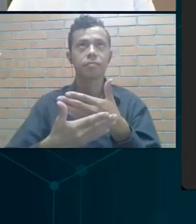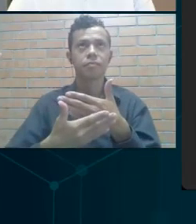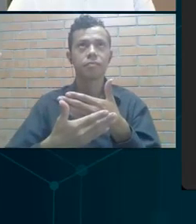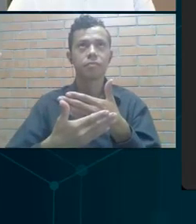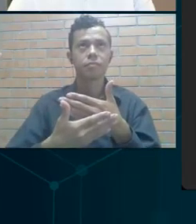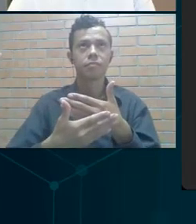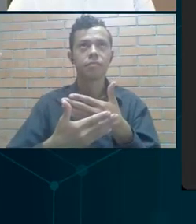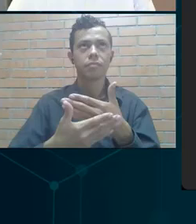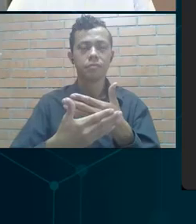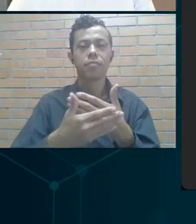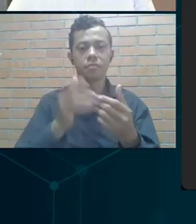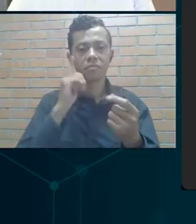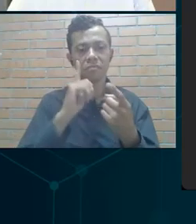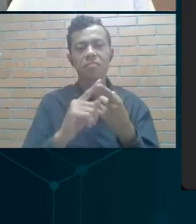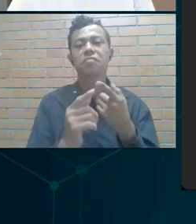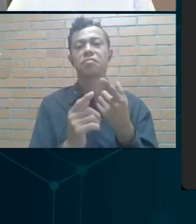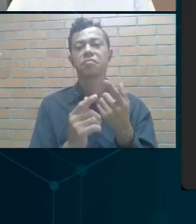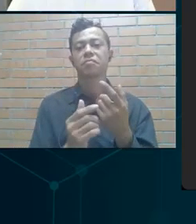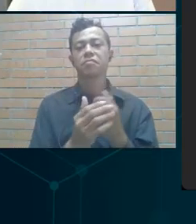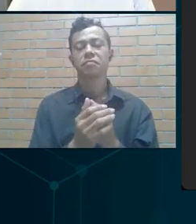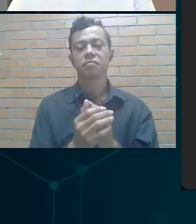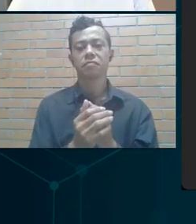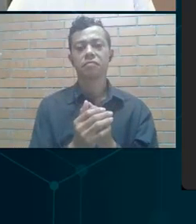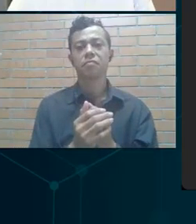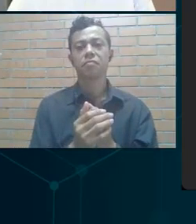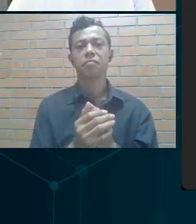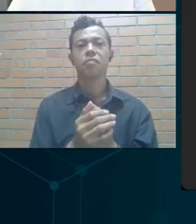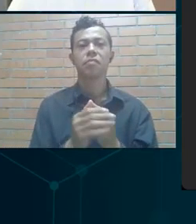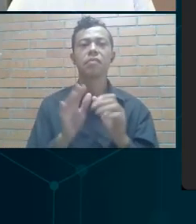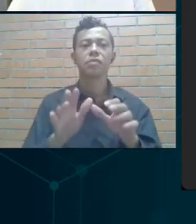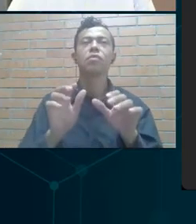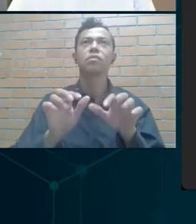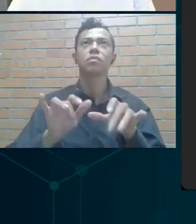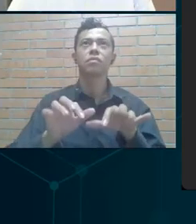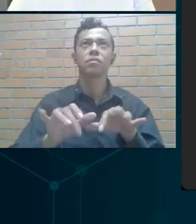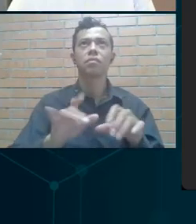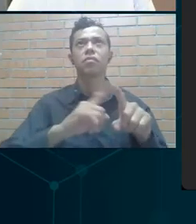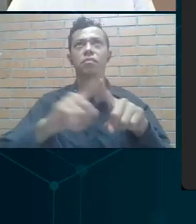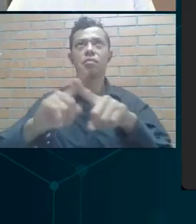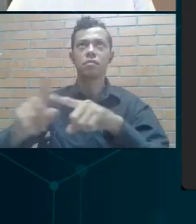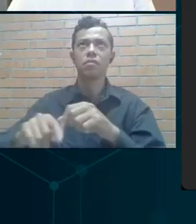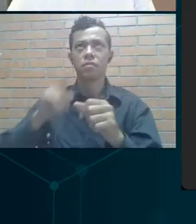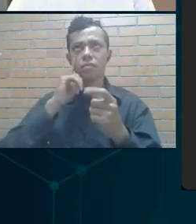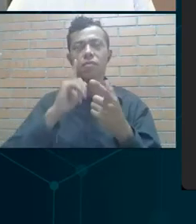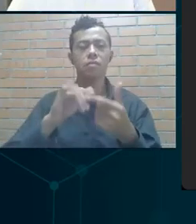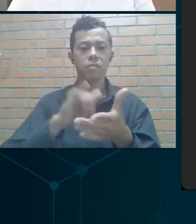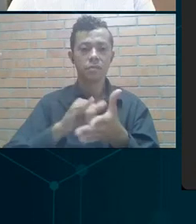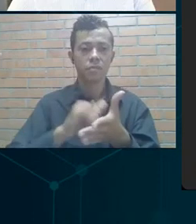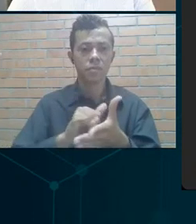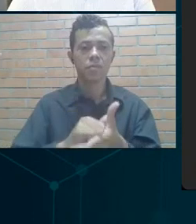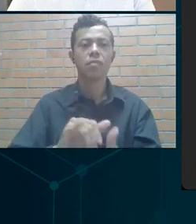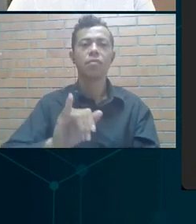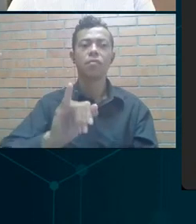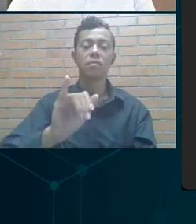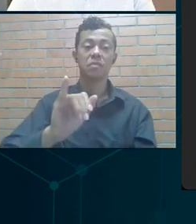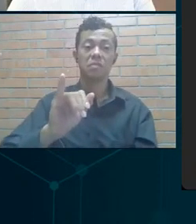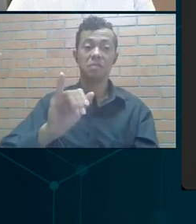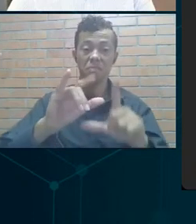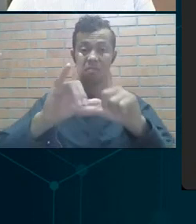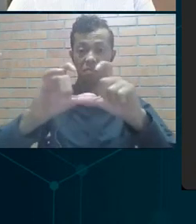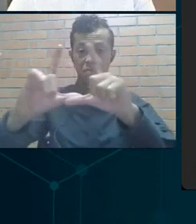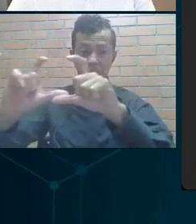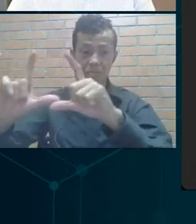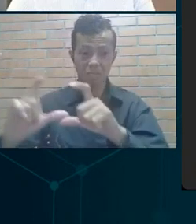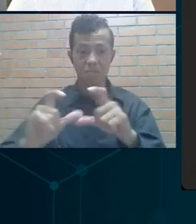stepping into the AI now and machine learning to help us interpret the data, this tsunami of data that comes